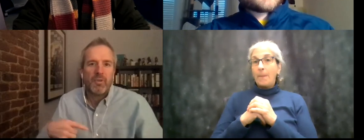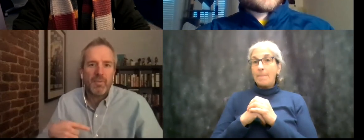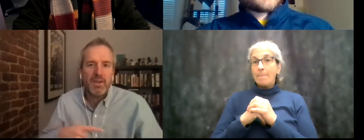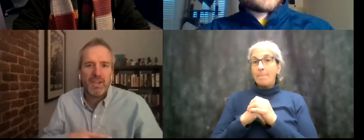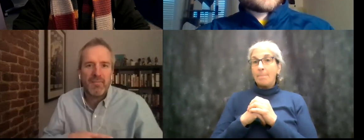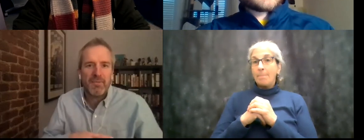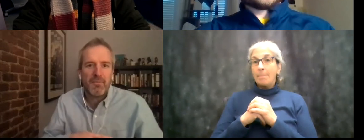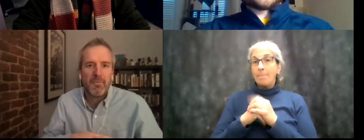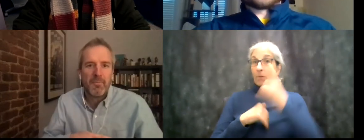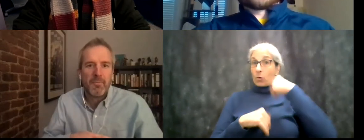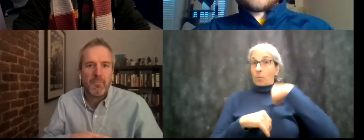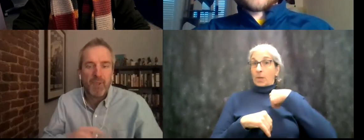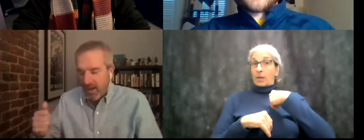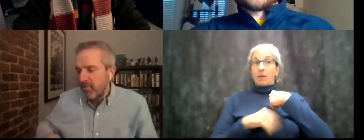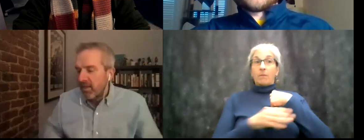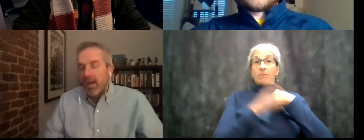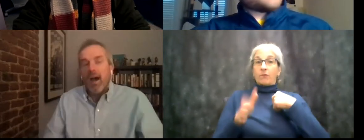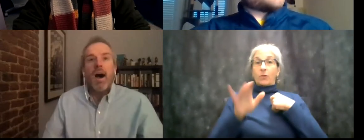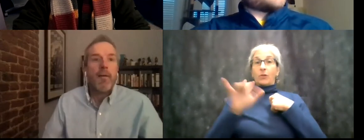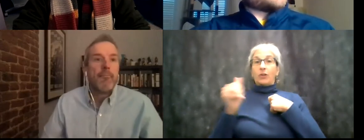Is that for me or James? Jim. Okay.